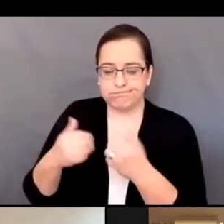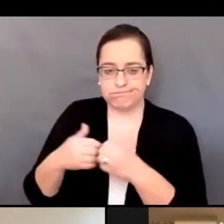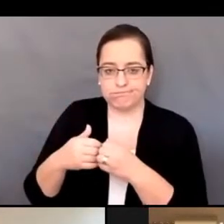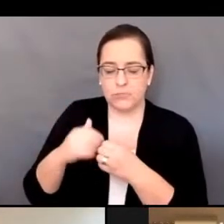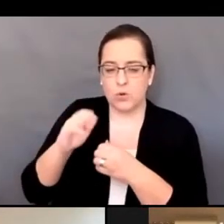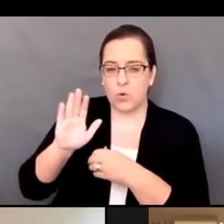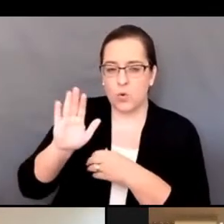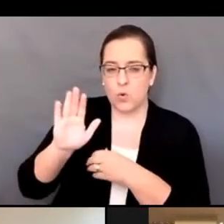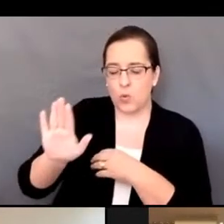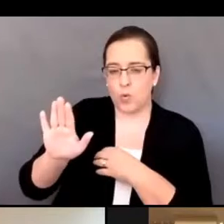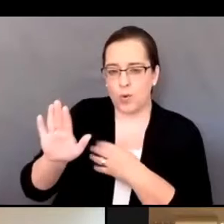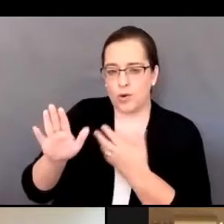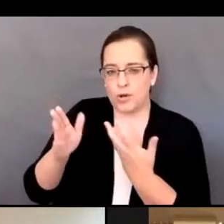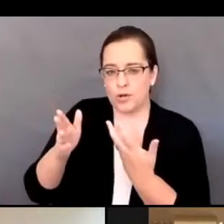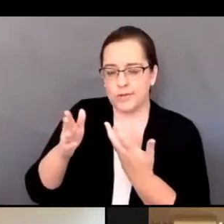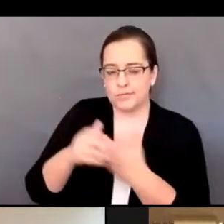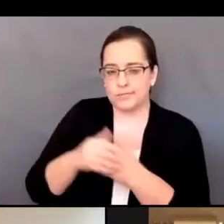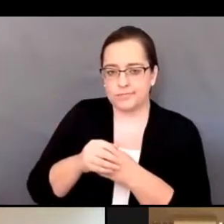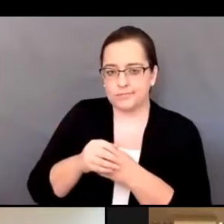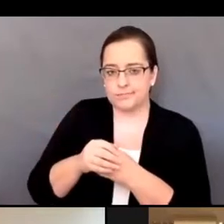what is your